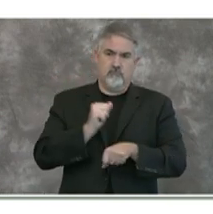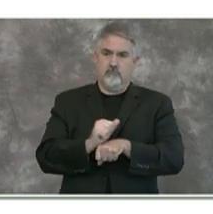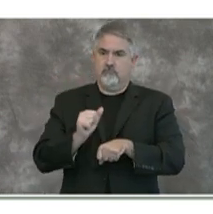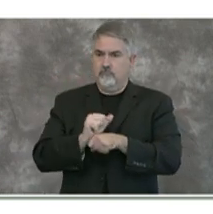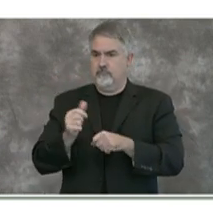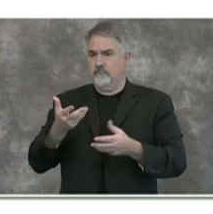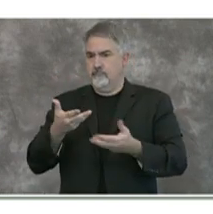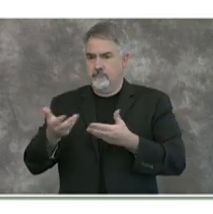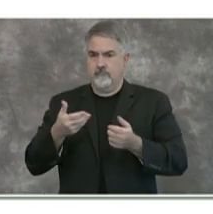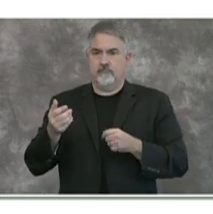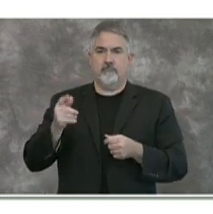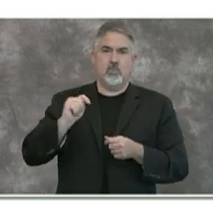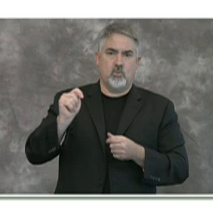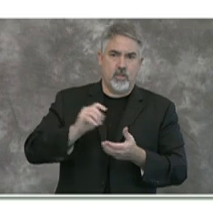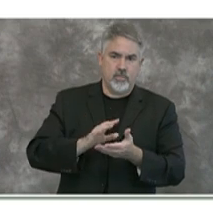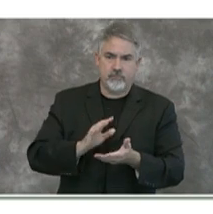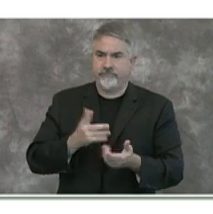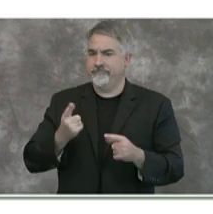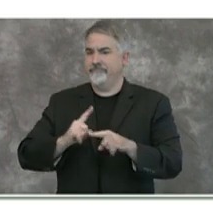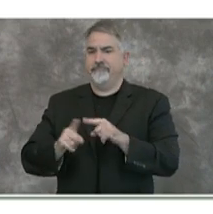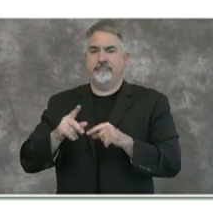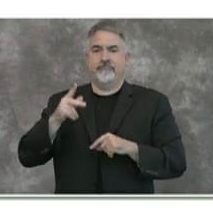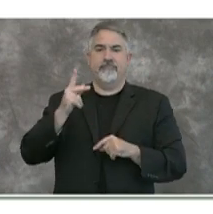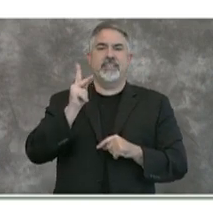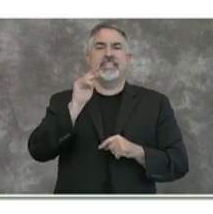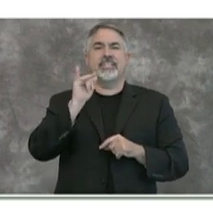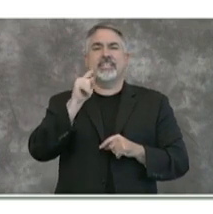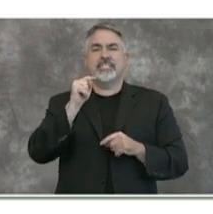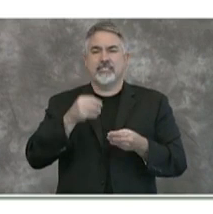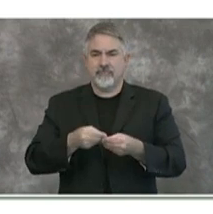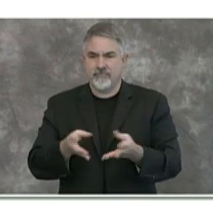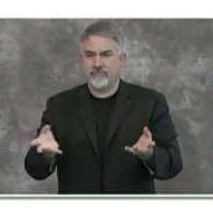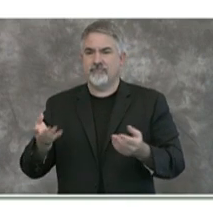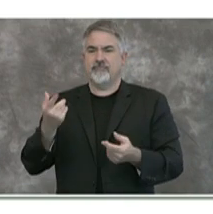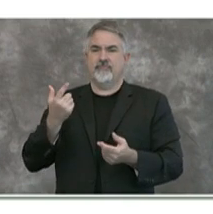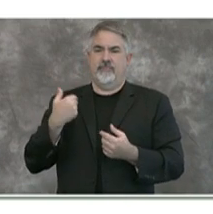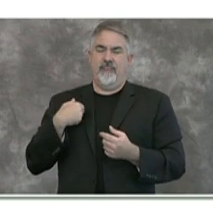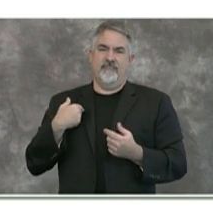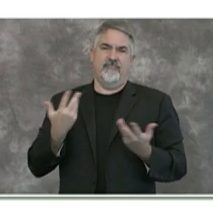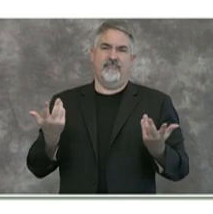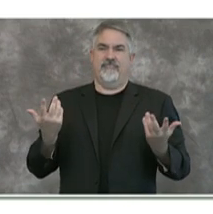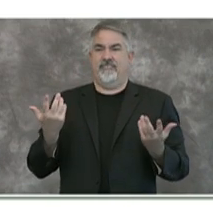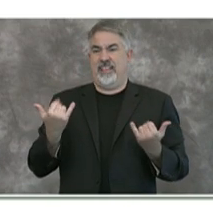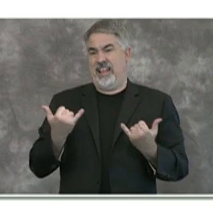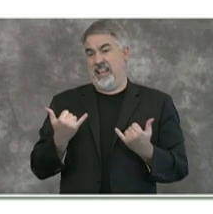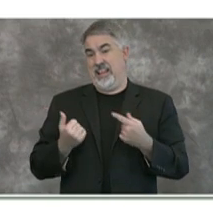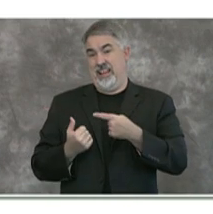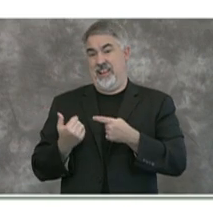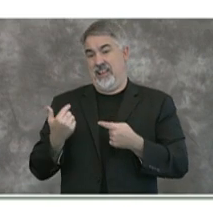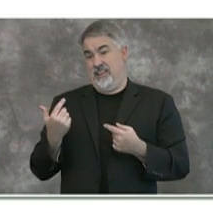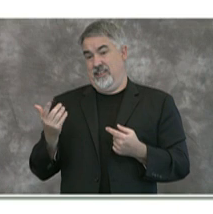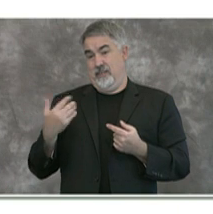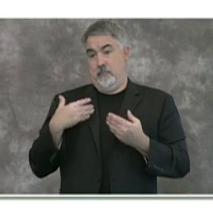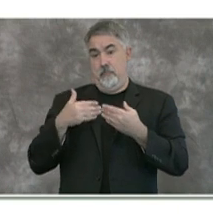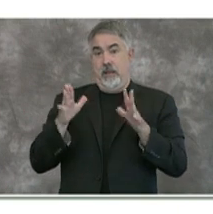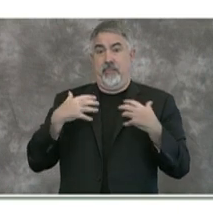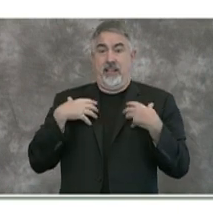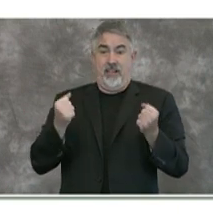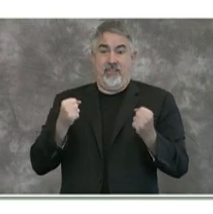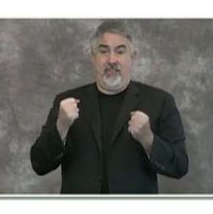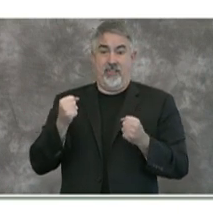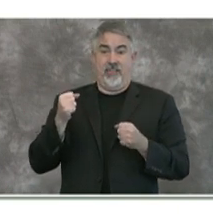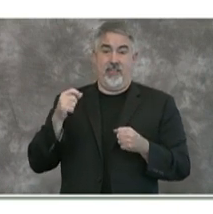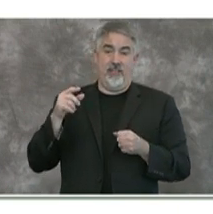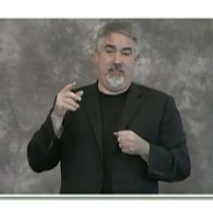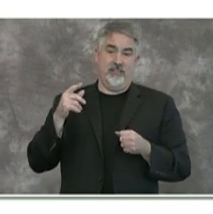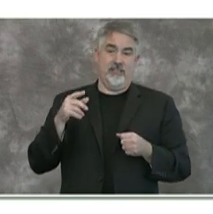toilets. On motel rooms, the number of occupied went up in both public health rooms and RTFH rooms. The number of